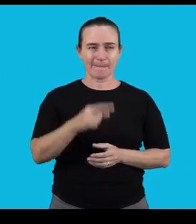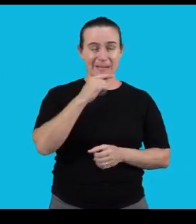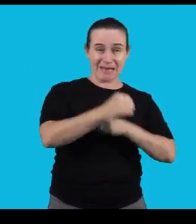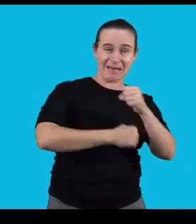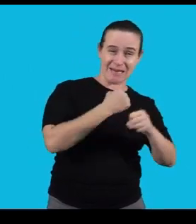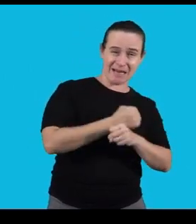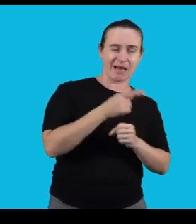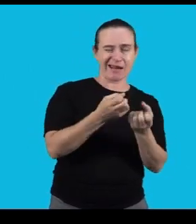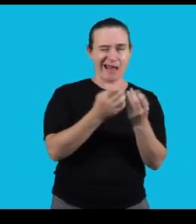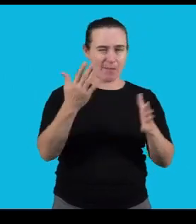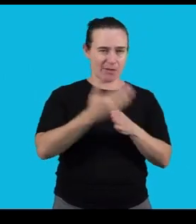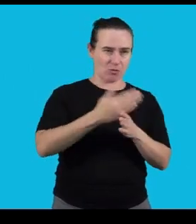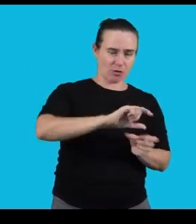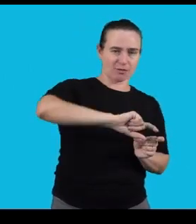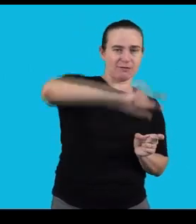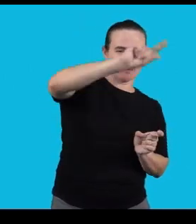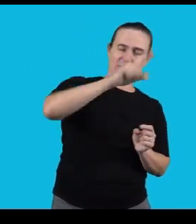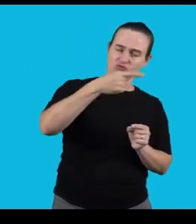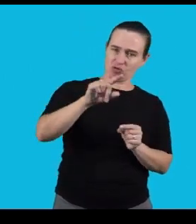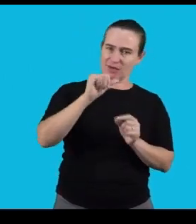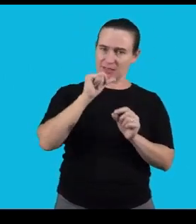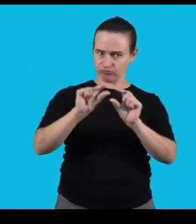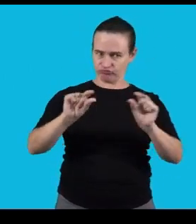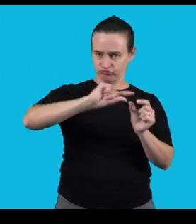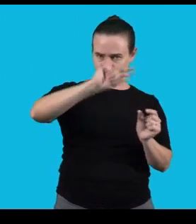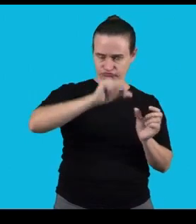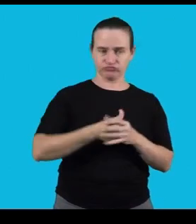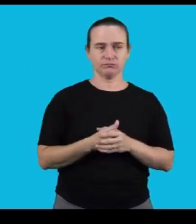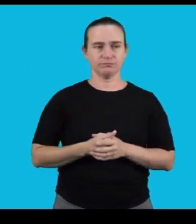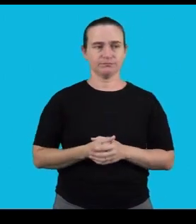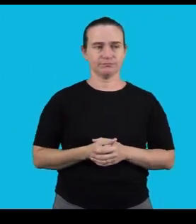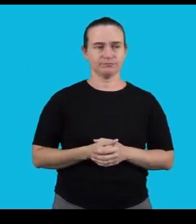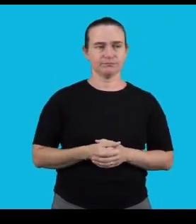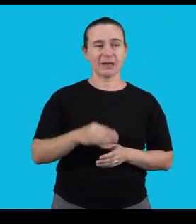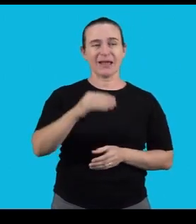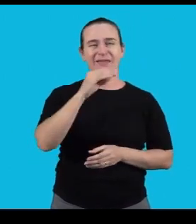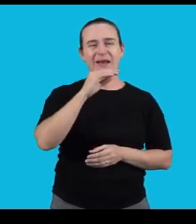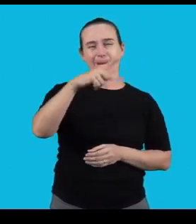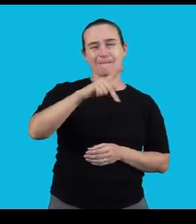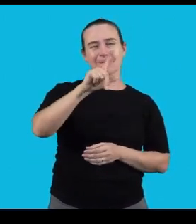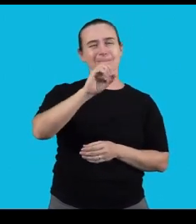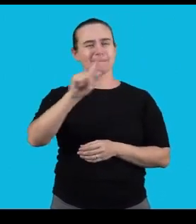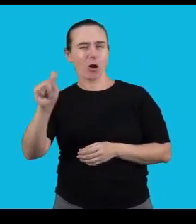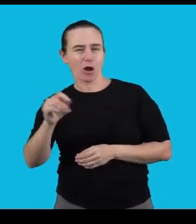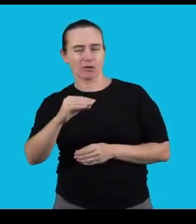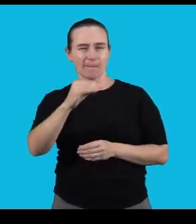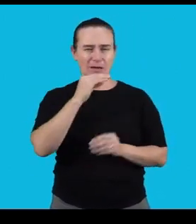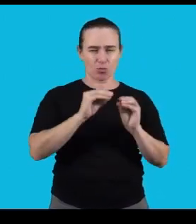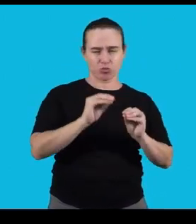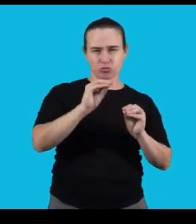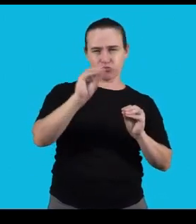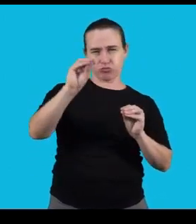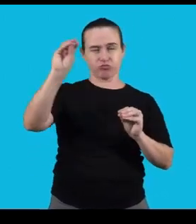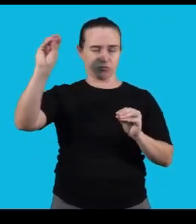and the number of workers with the hearing loss. It must be correctly labeled. You get a mark. And then there's going to be plotting. Basically,